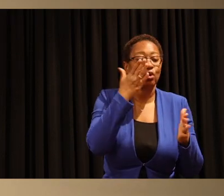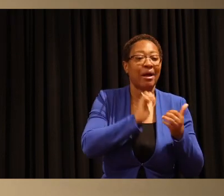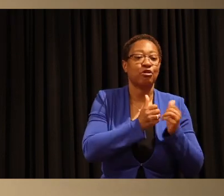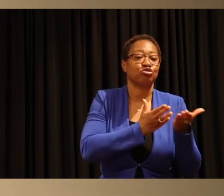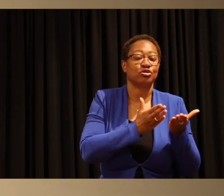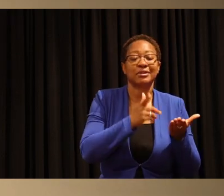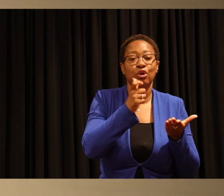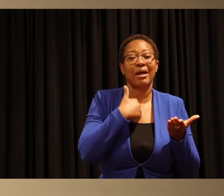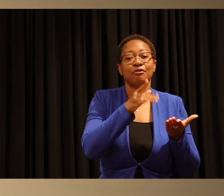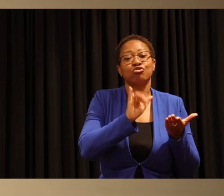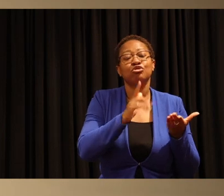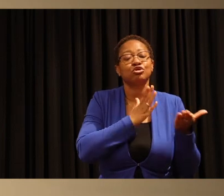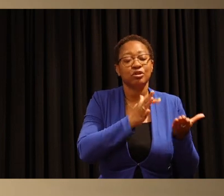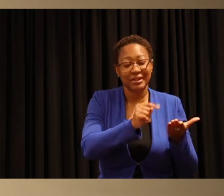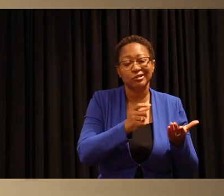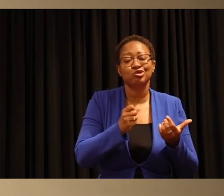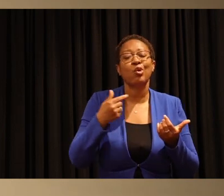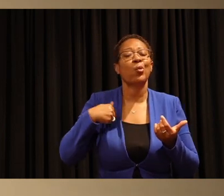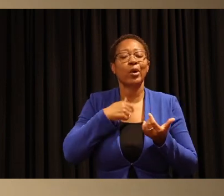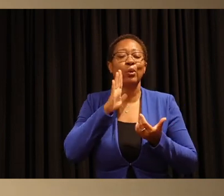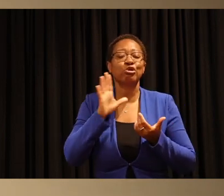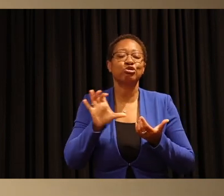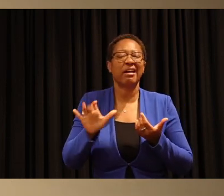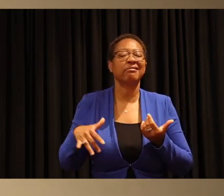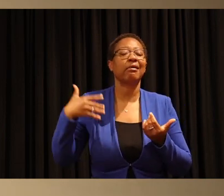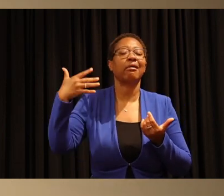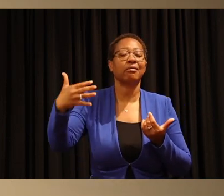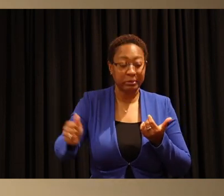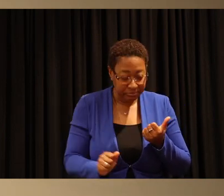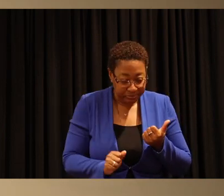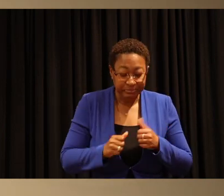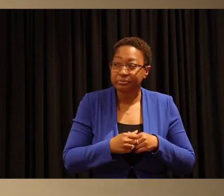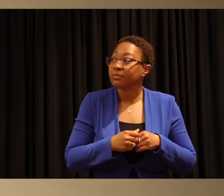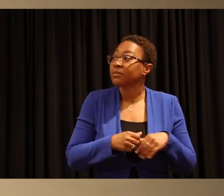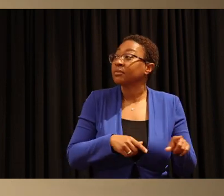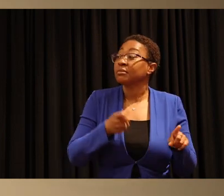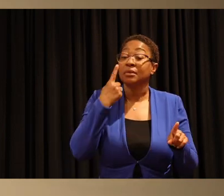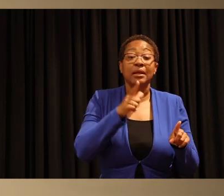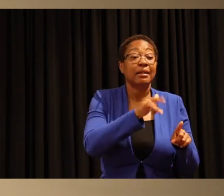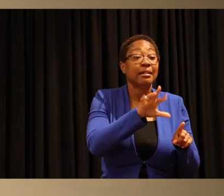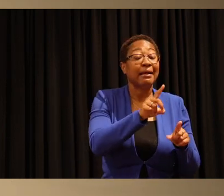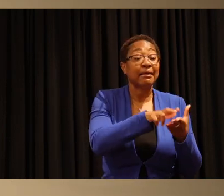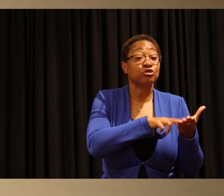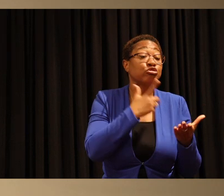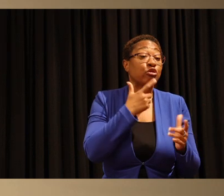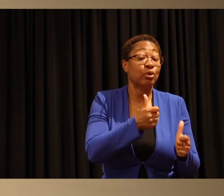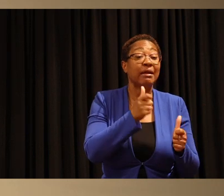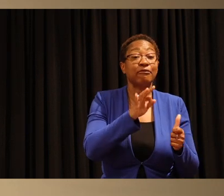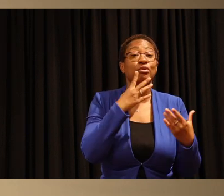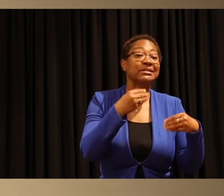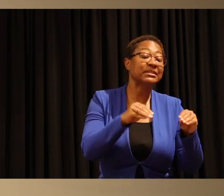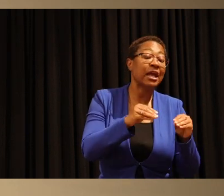service them. They don't have the tools to service them, so we'll do that occasionally. Now, land contracts are a good way if you want to move